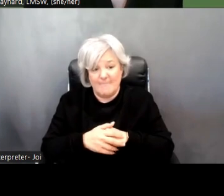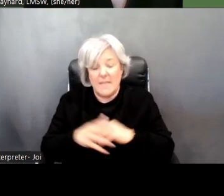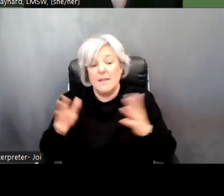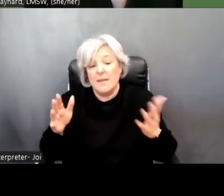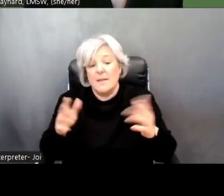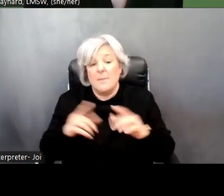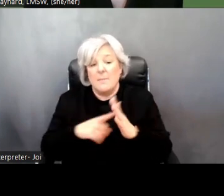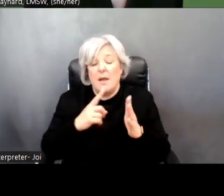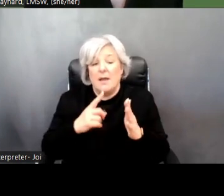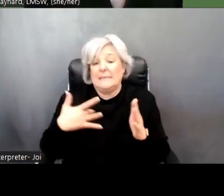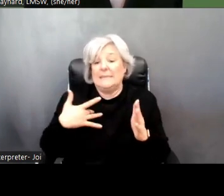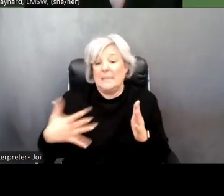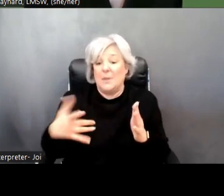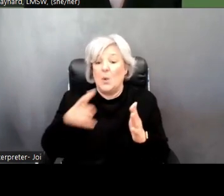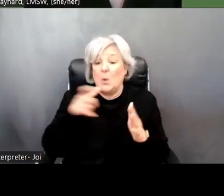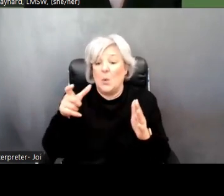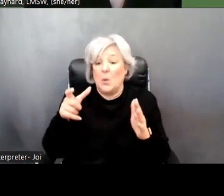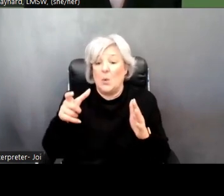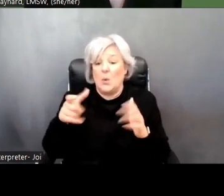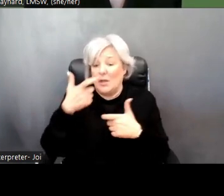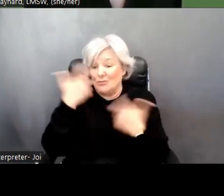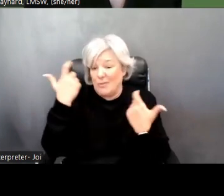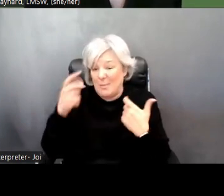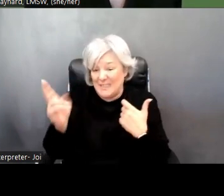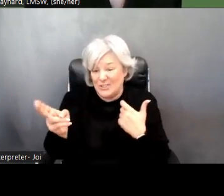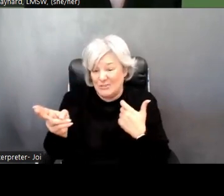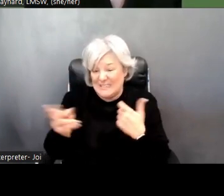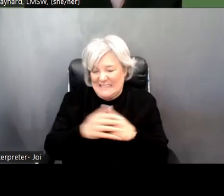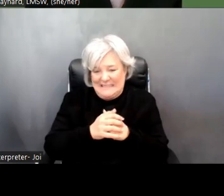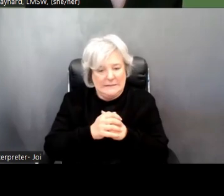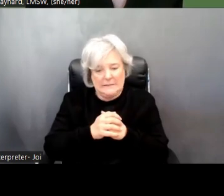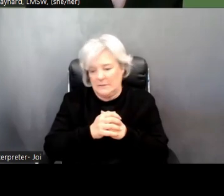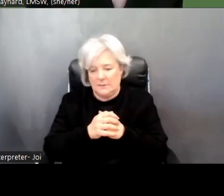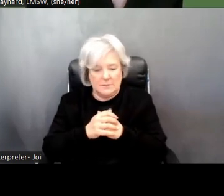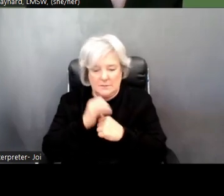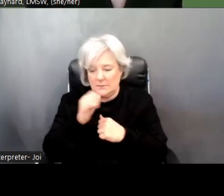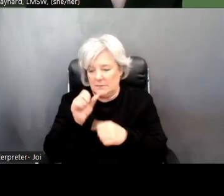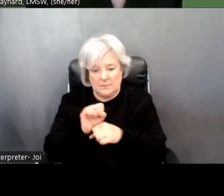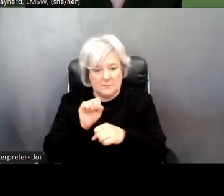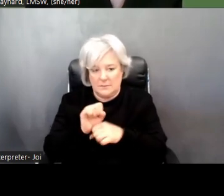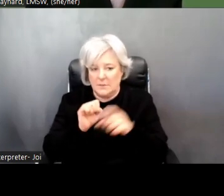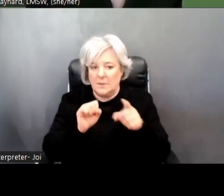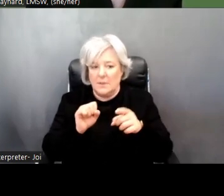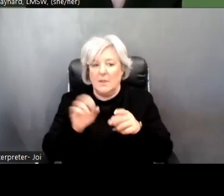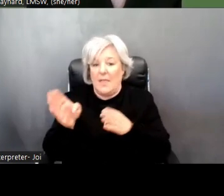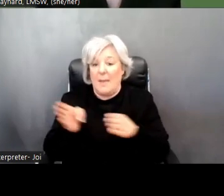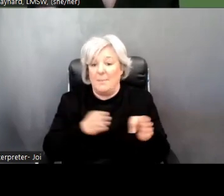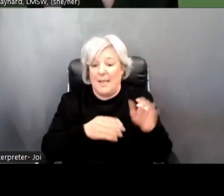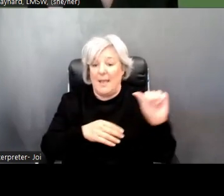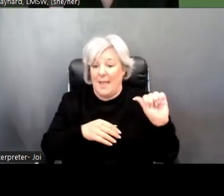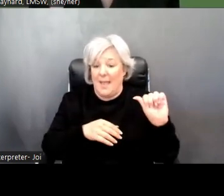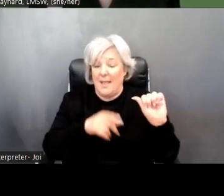doesn't typically work with children who have a trauma history. Plan A not only causes